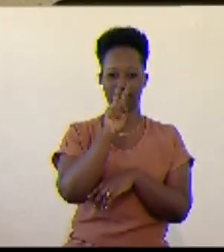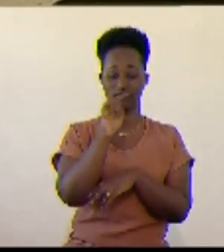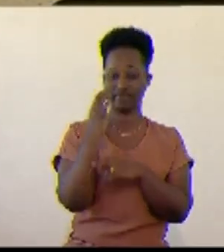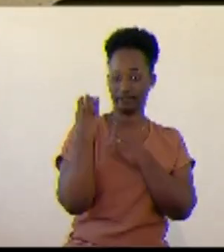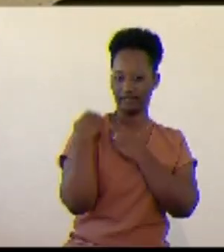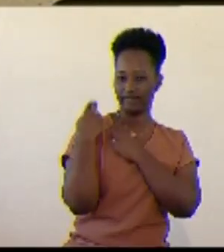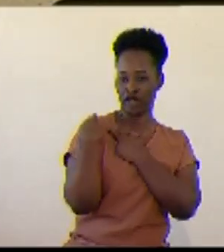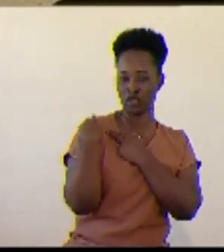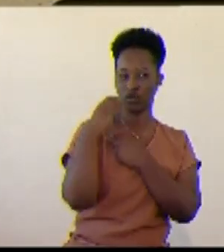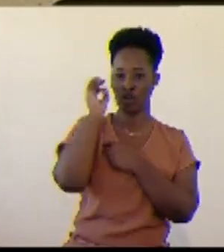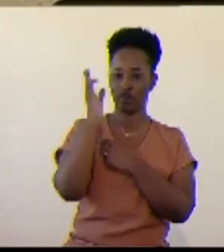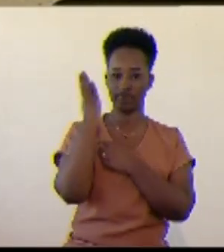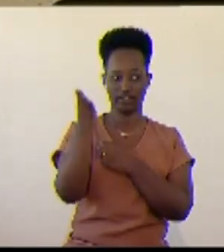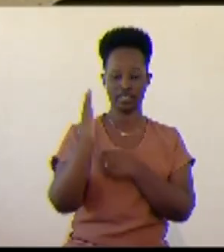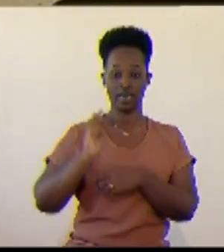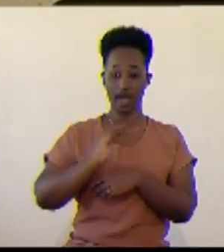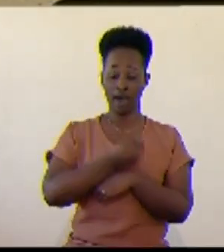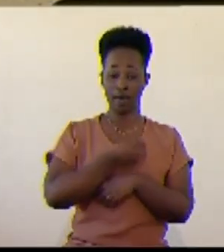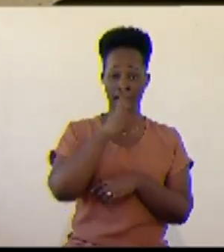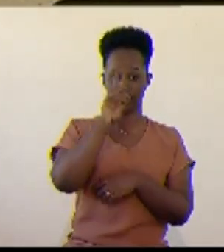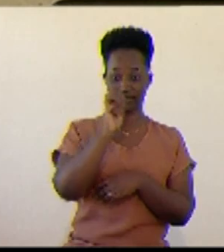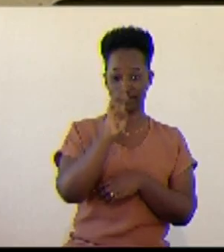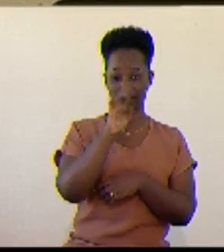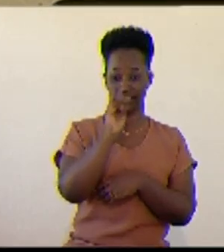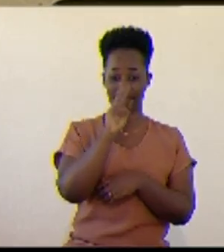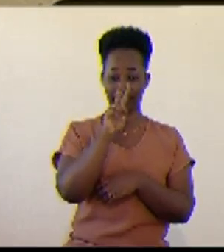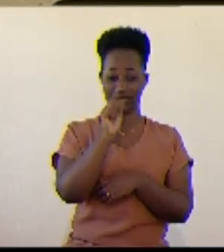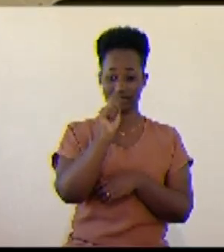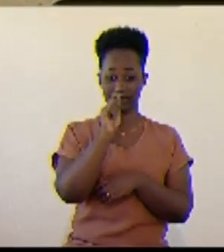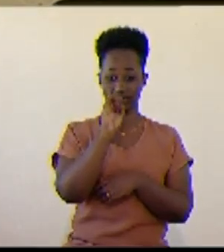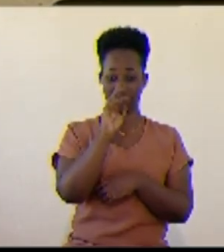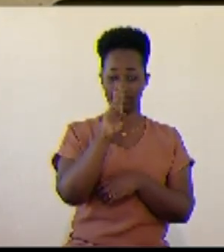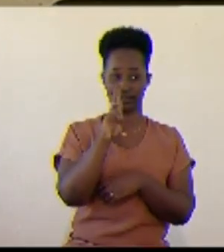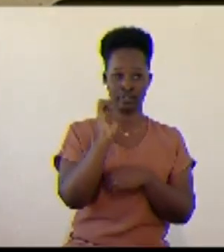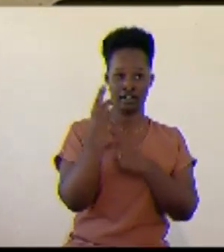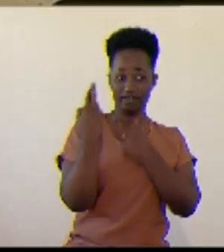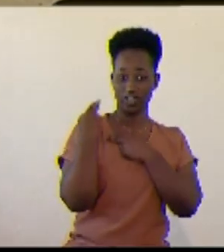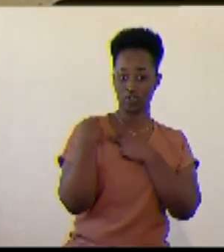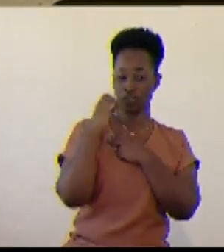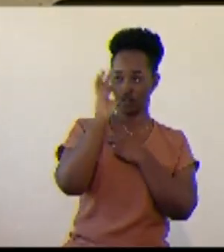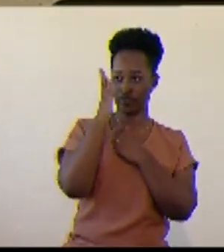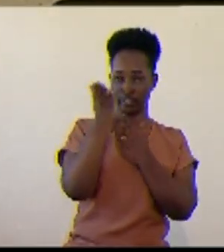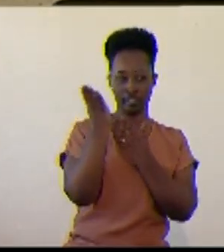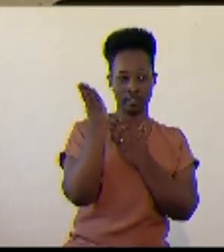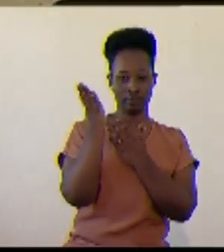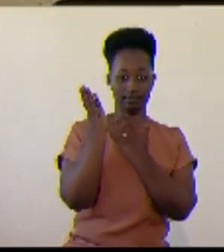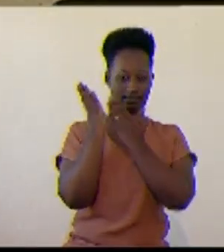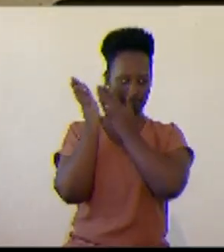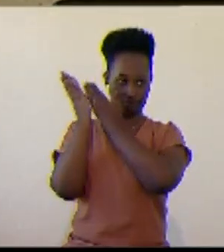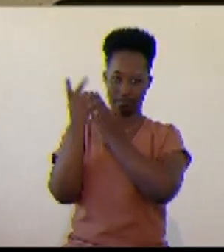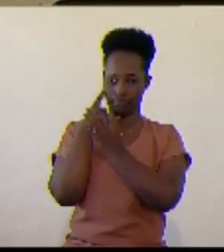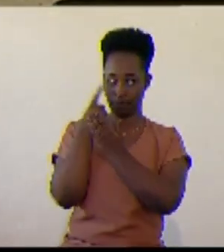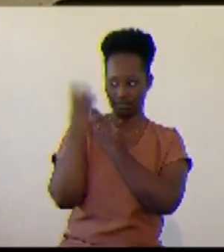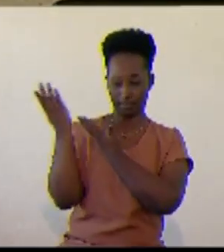So our derivative function of this will be, if you try to differentiate this,